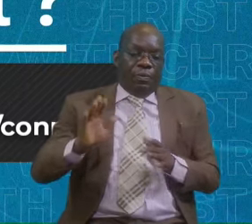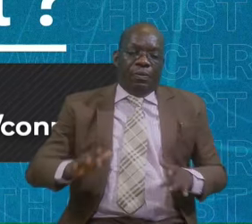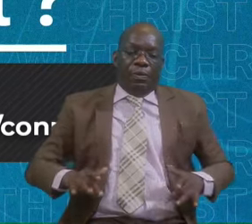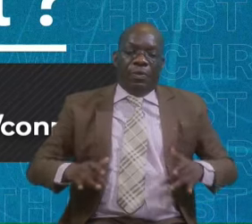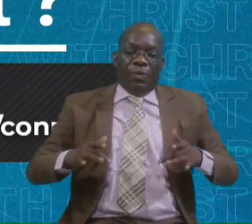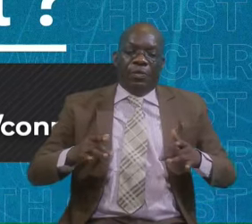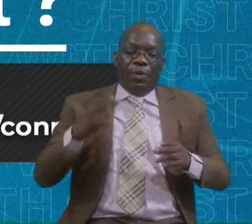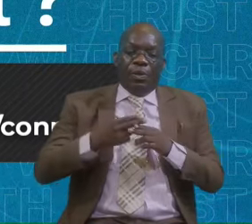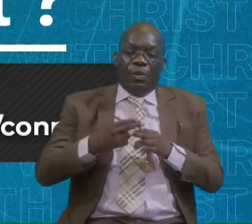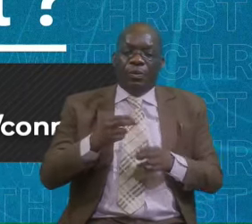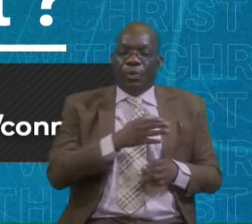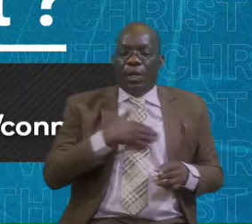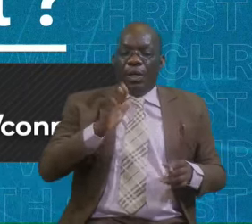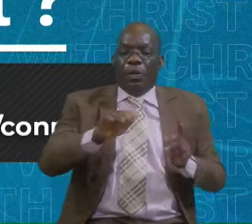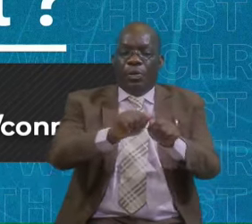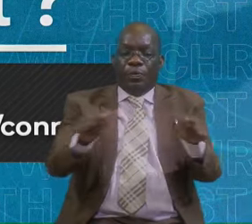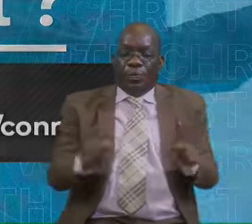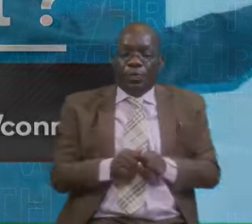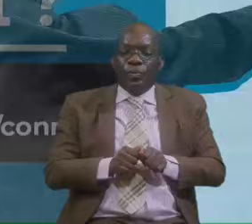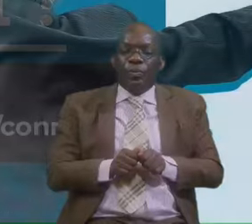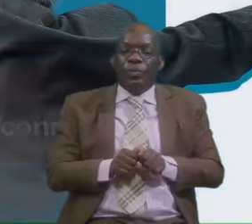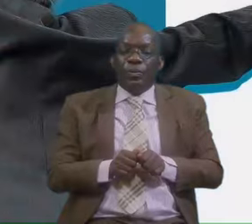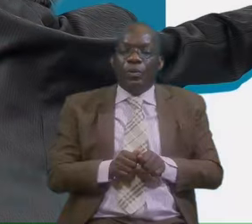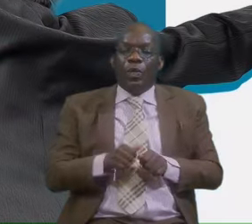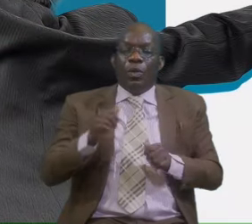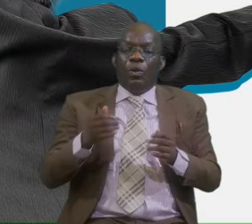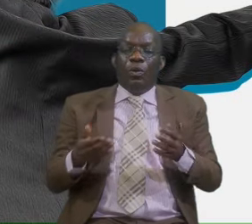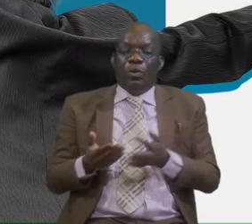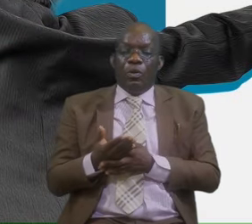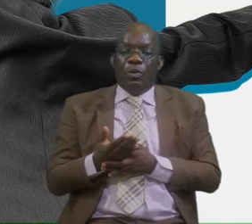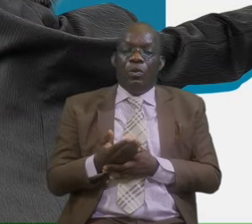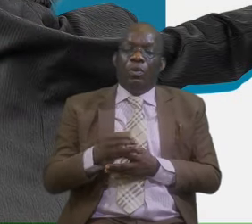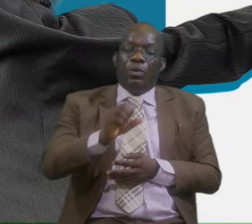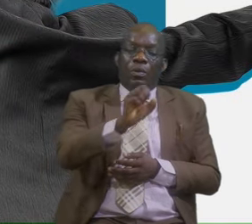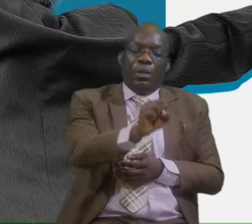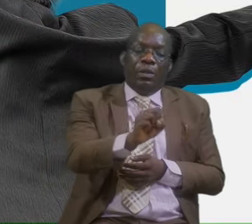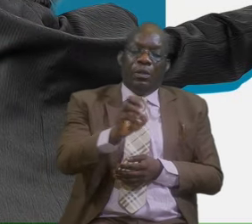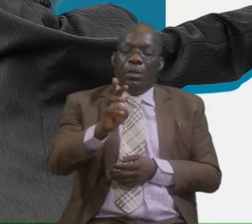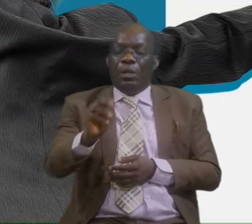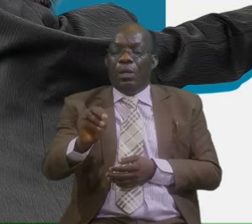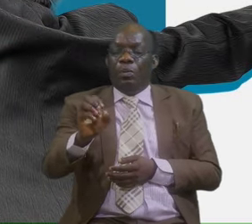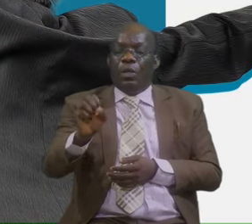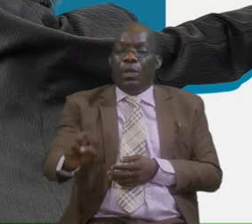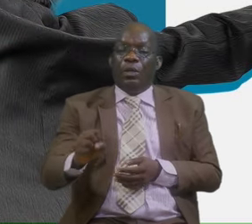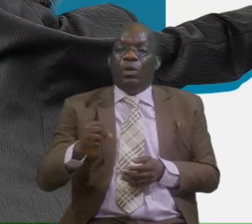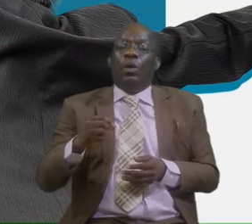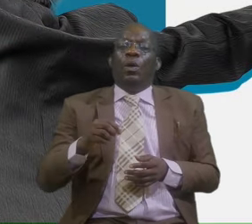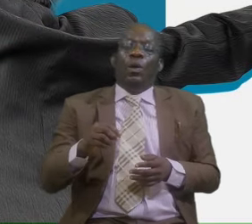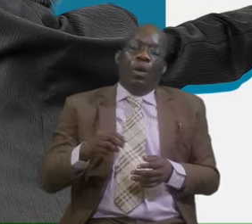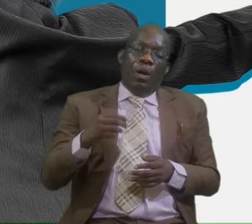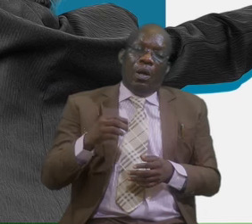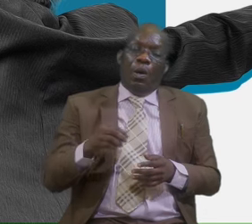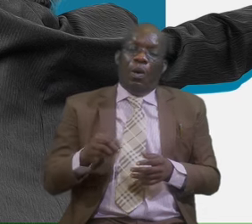address via SMS or WhatsApp to this